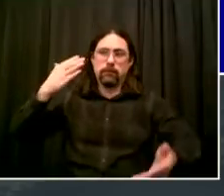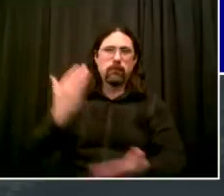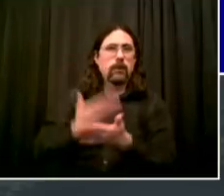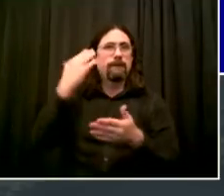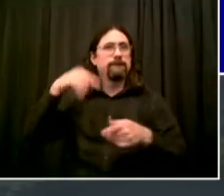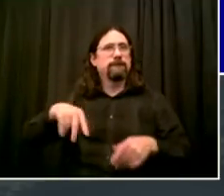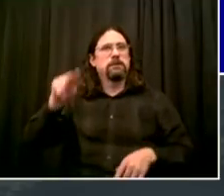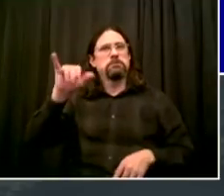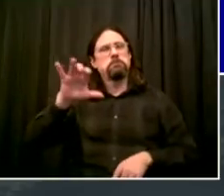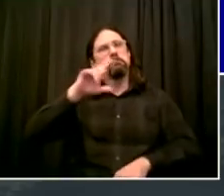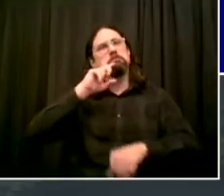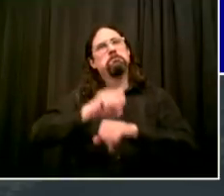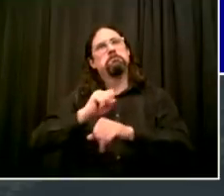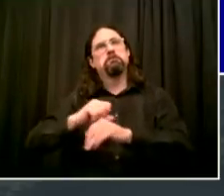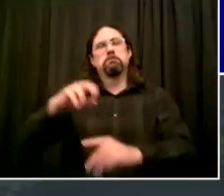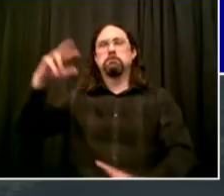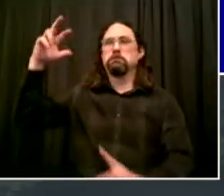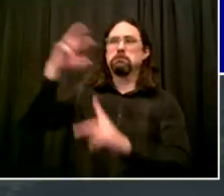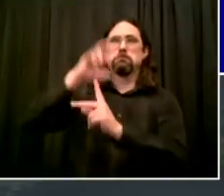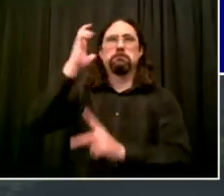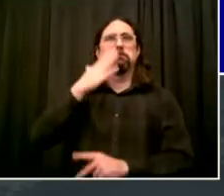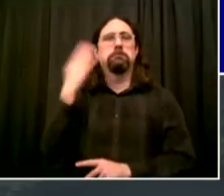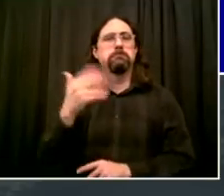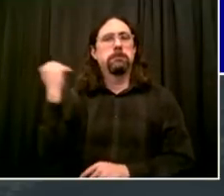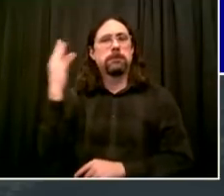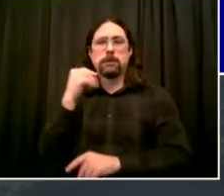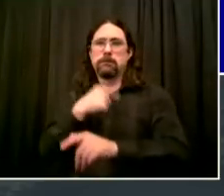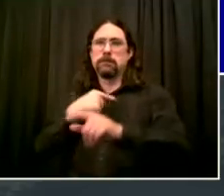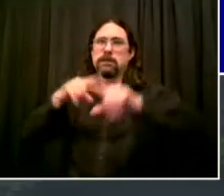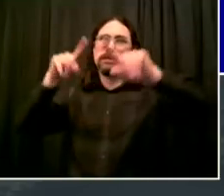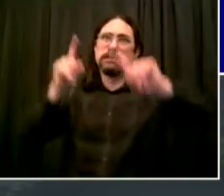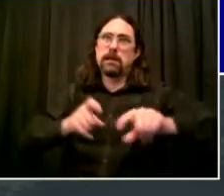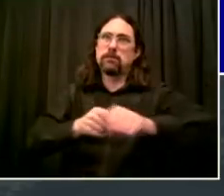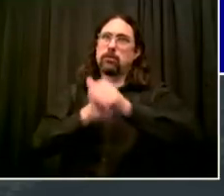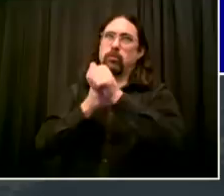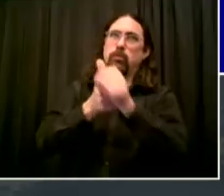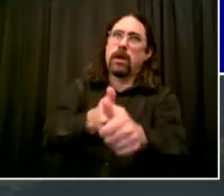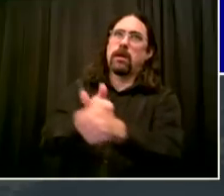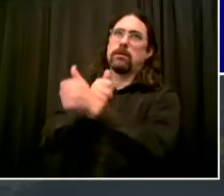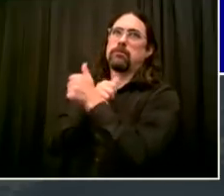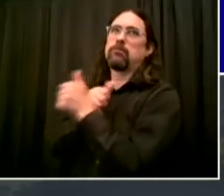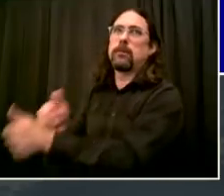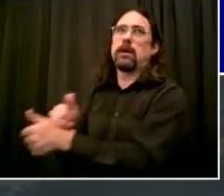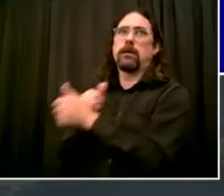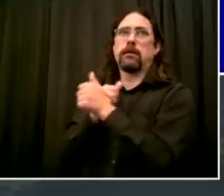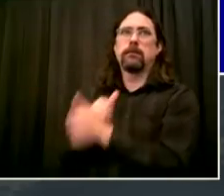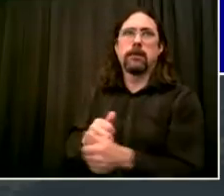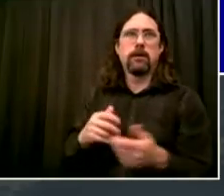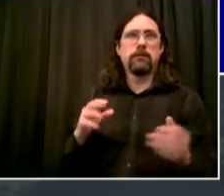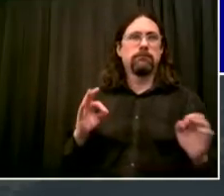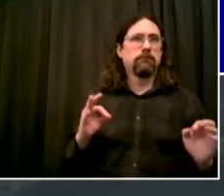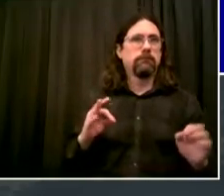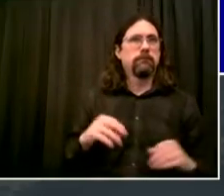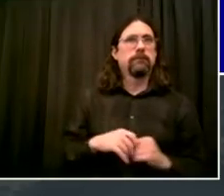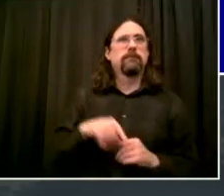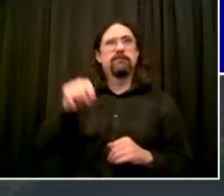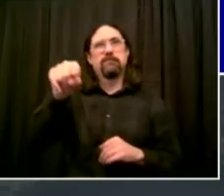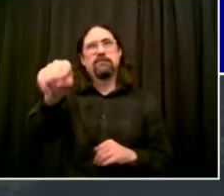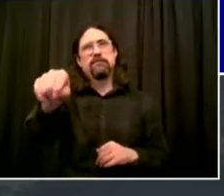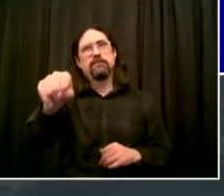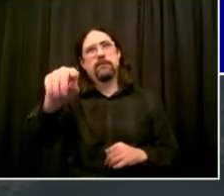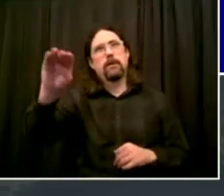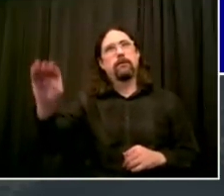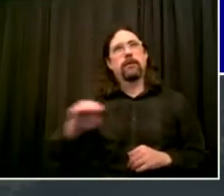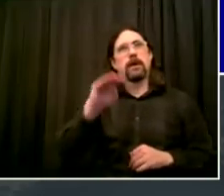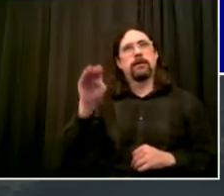June 15th, we will give you an update. The people of the city will get an update on the work of our Test and Trace Corps. So you're going to see the